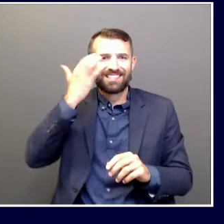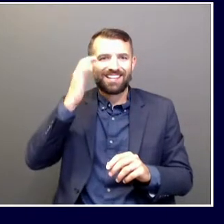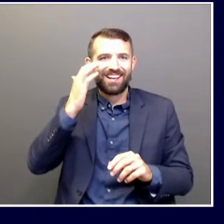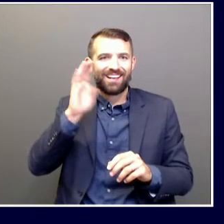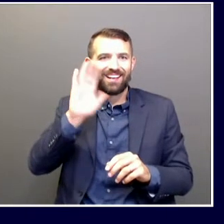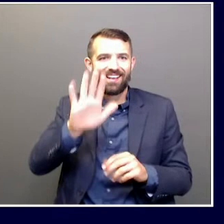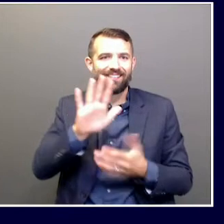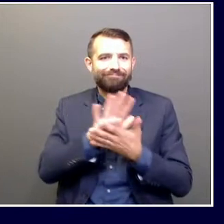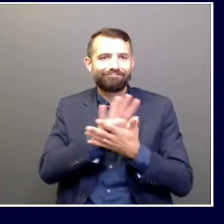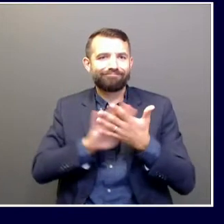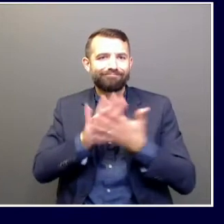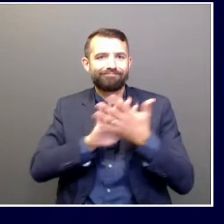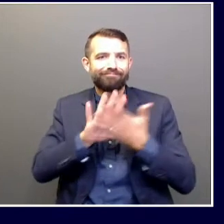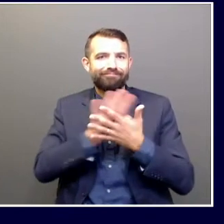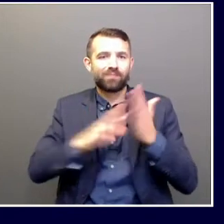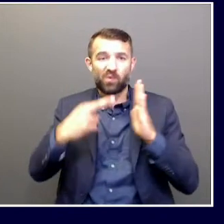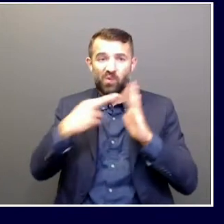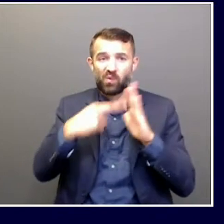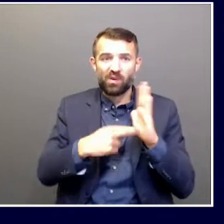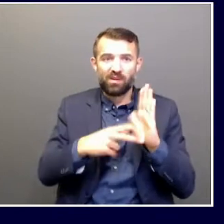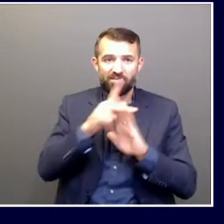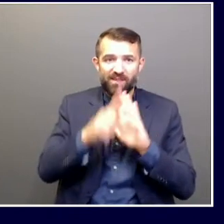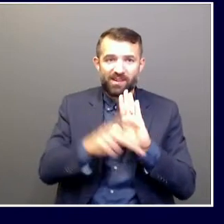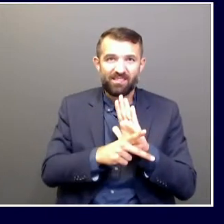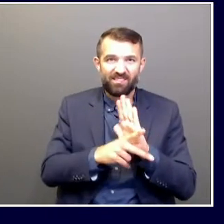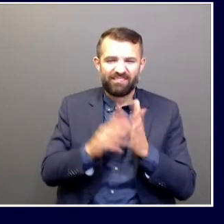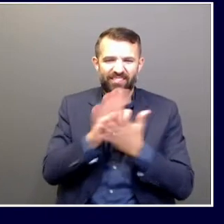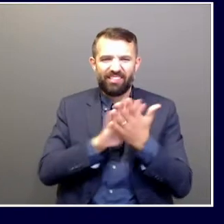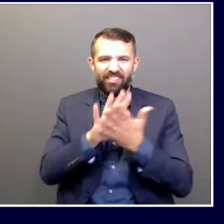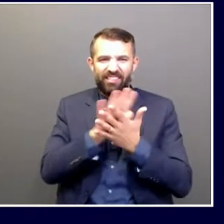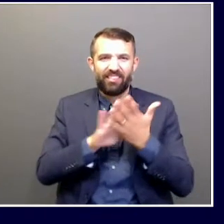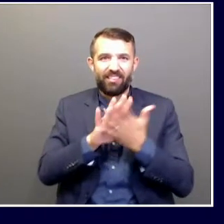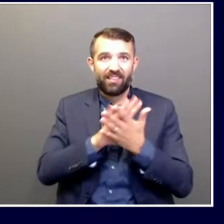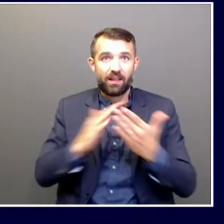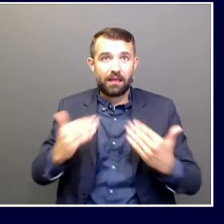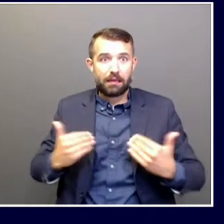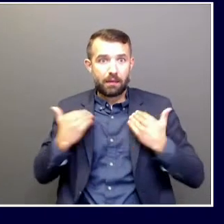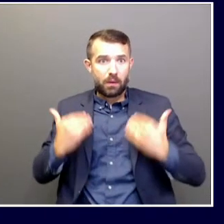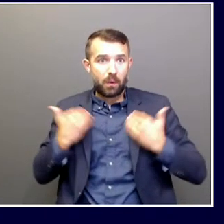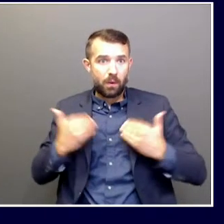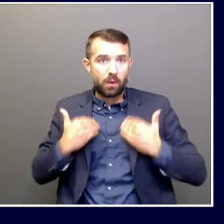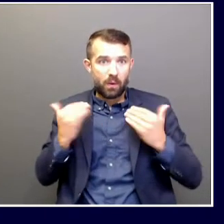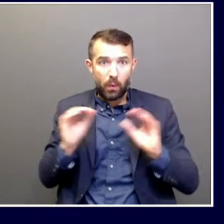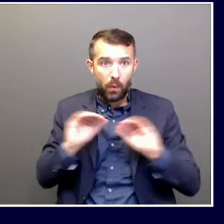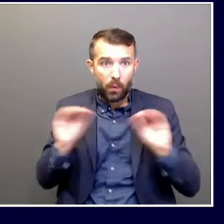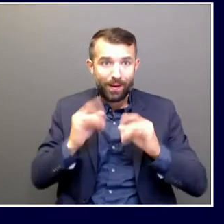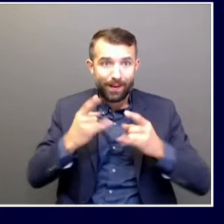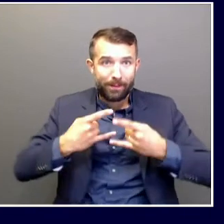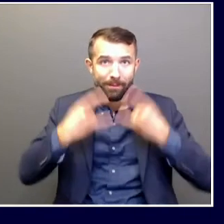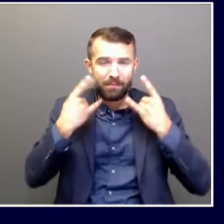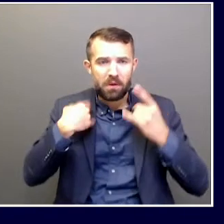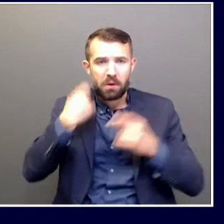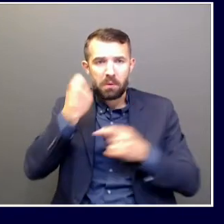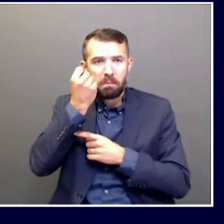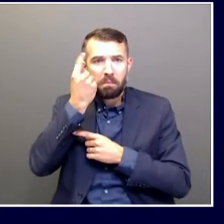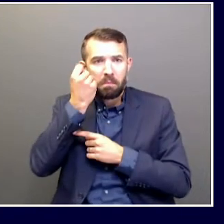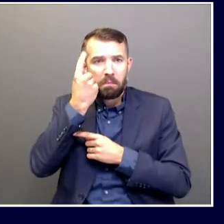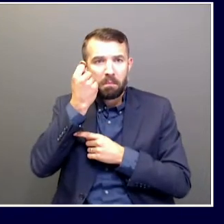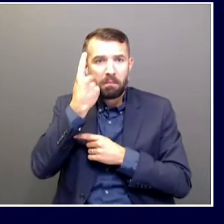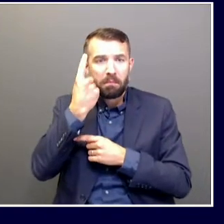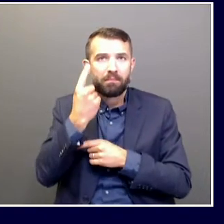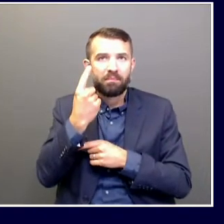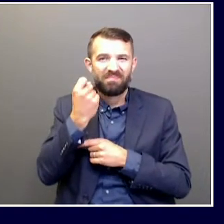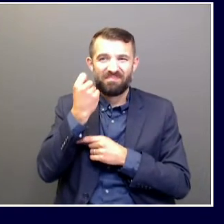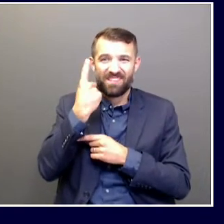These kids are too young to be vaccinated. They can't wear masks. And I've heard from many parents who are concerned about some of the protocols that some of